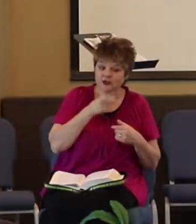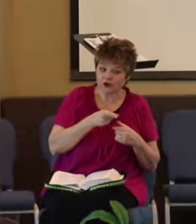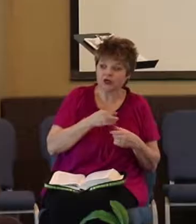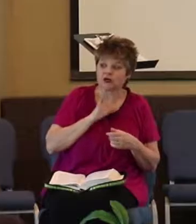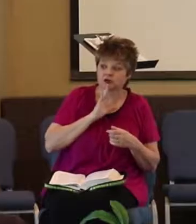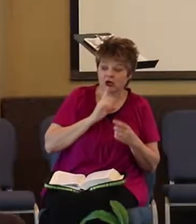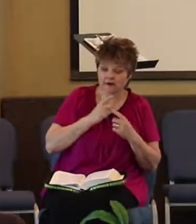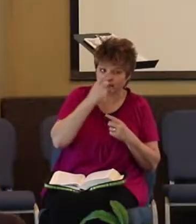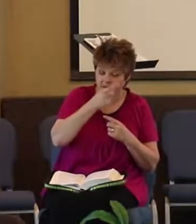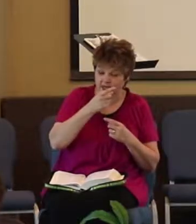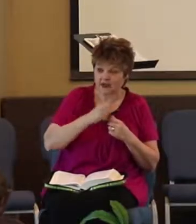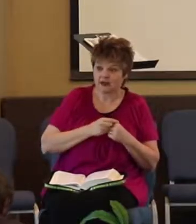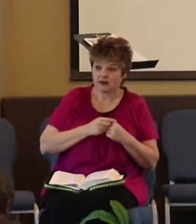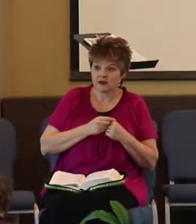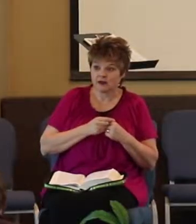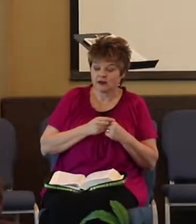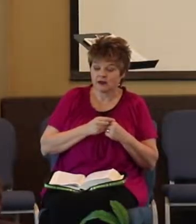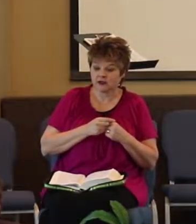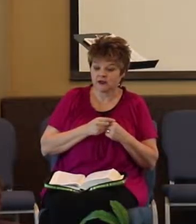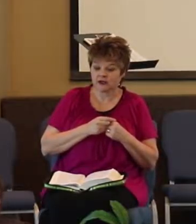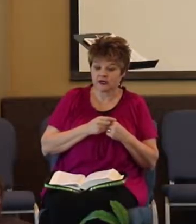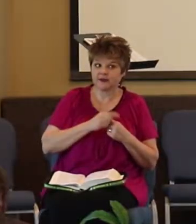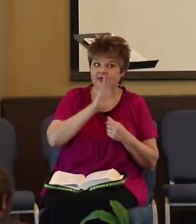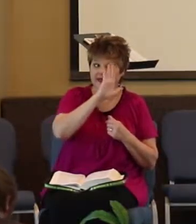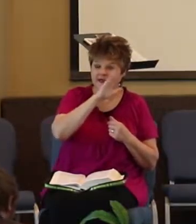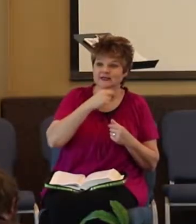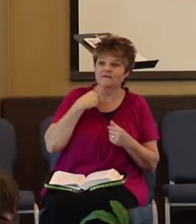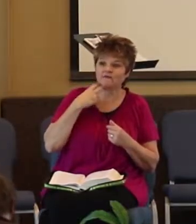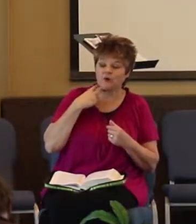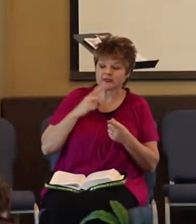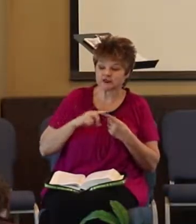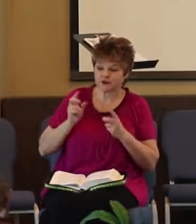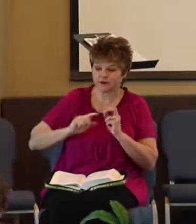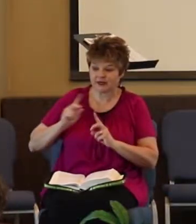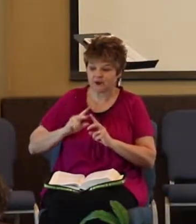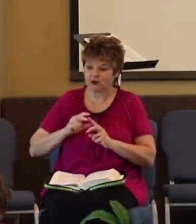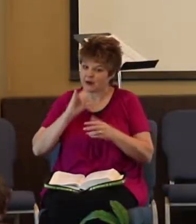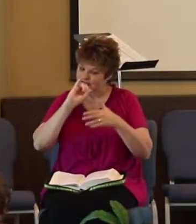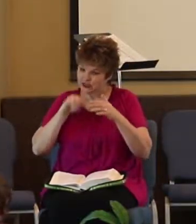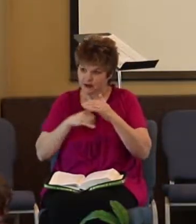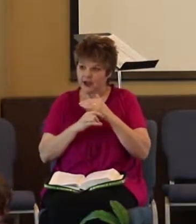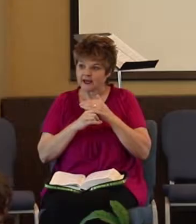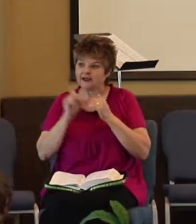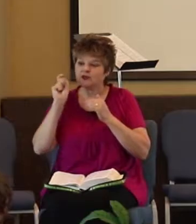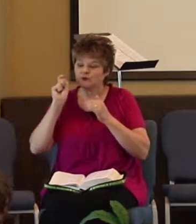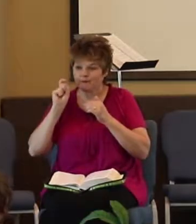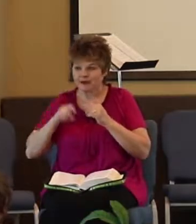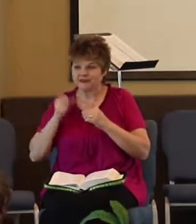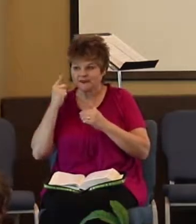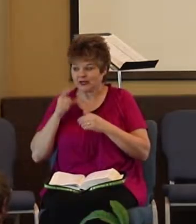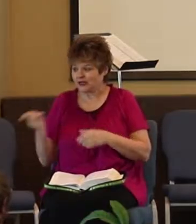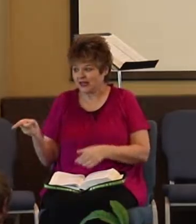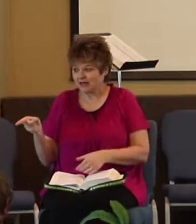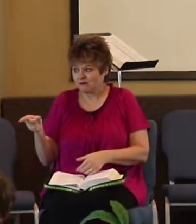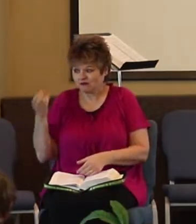You are going to be my voice to a people. But Jeremiah, you've got to understand, they don't